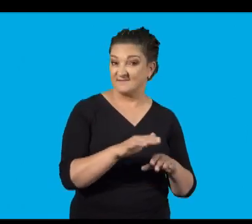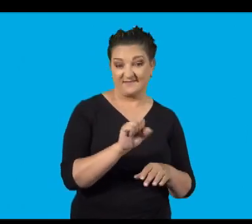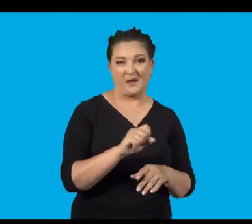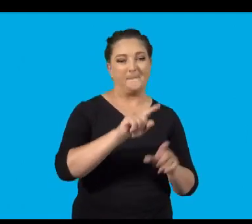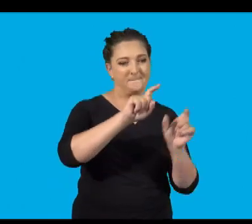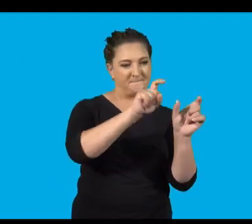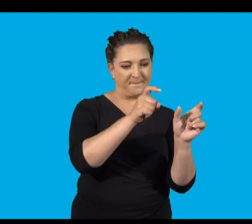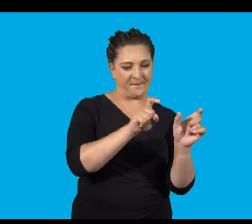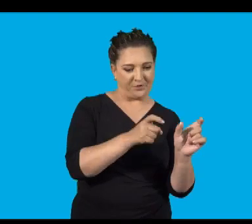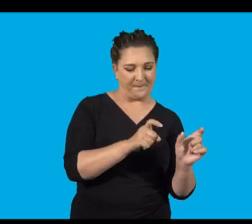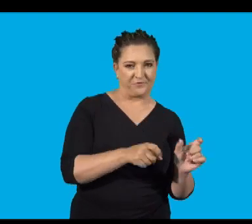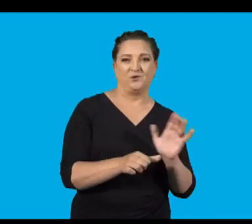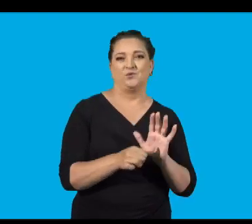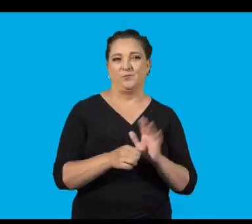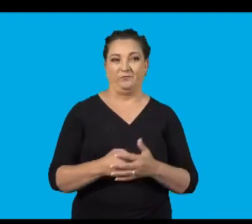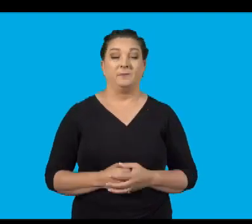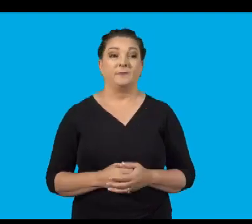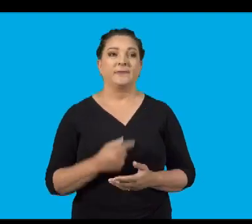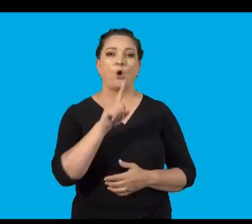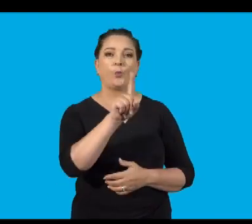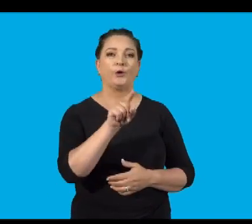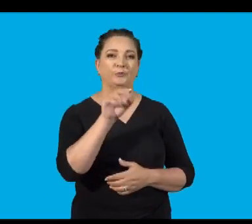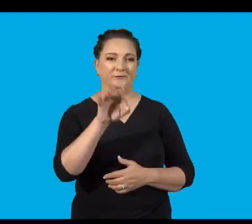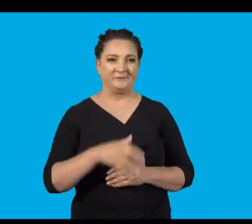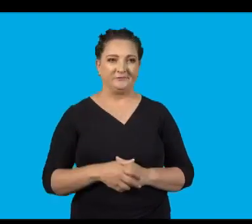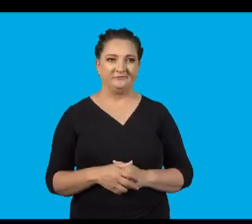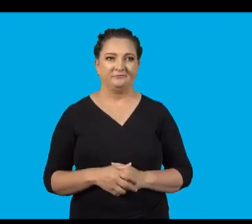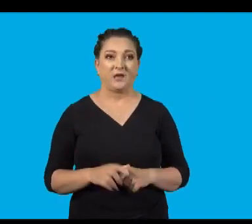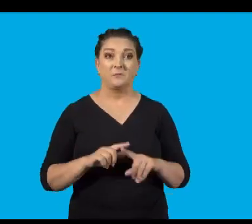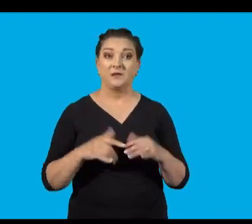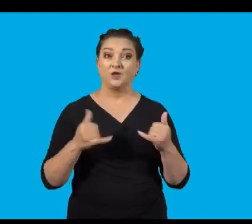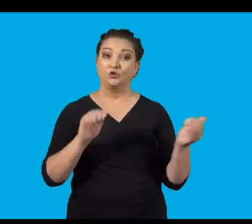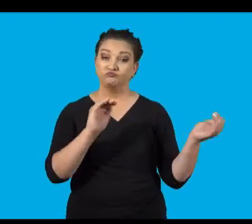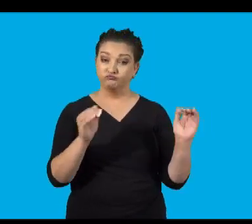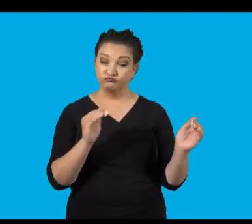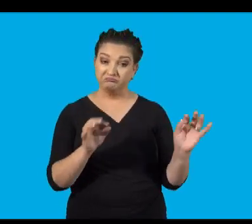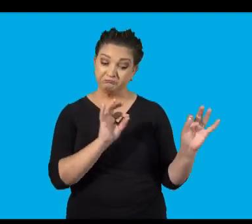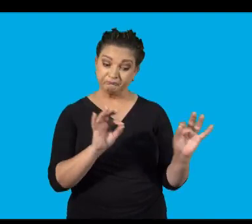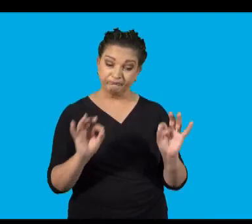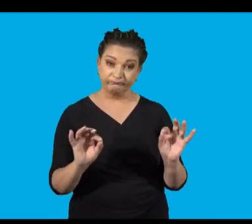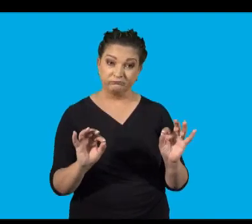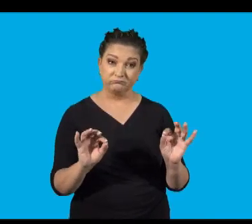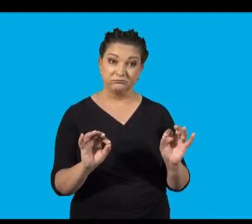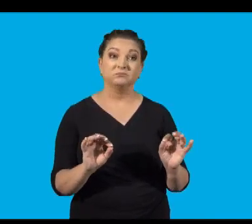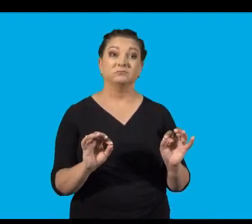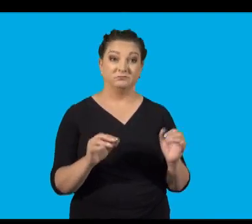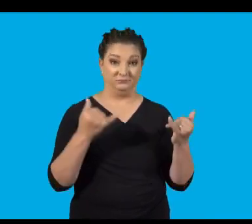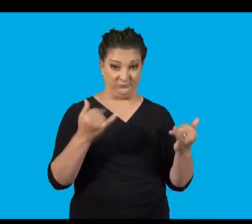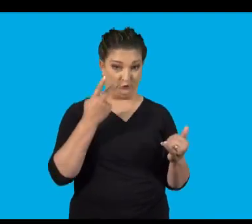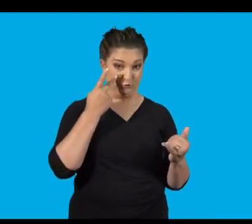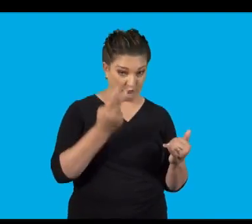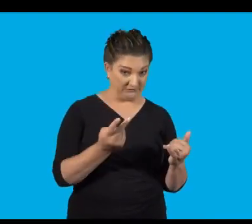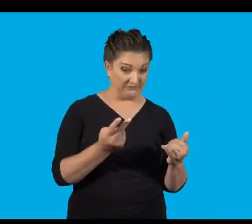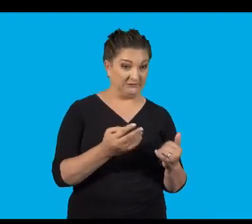our apostrophe. Moving on, 1.3. Provide the correct degree of comparison. There